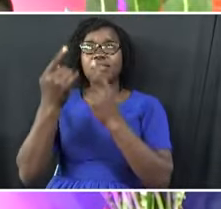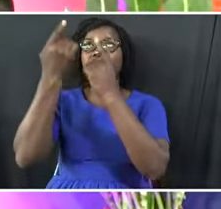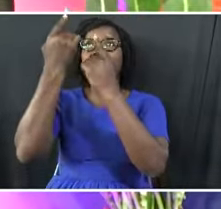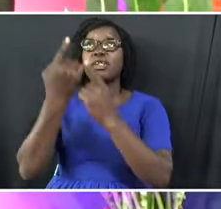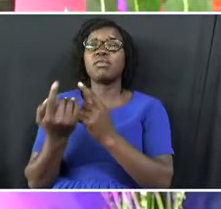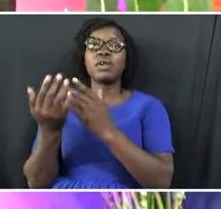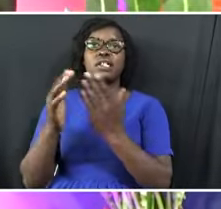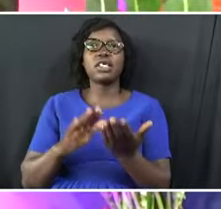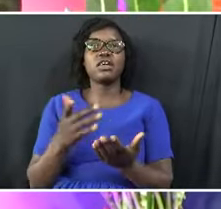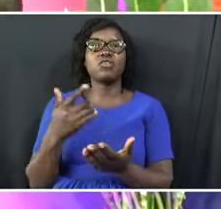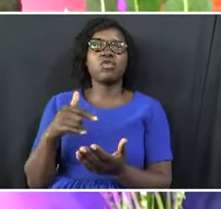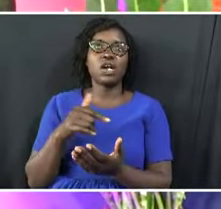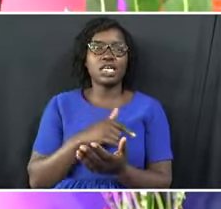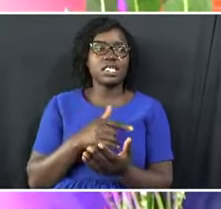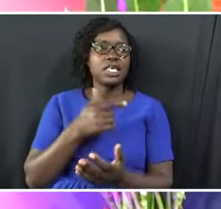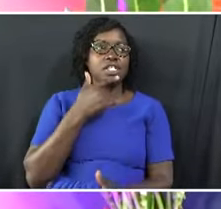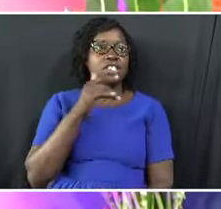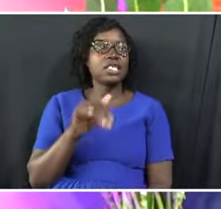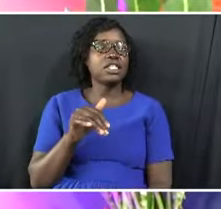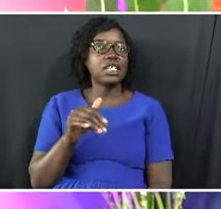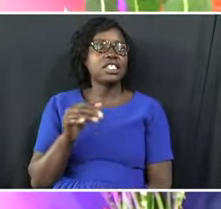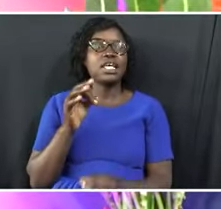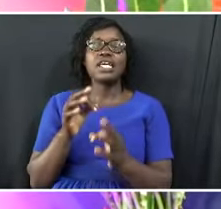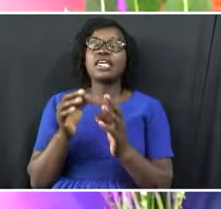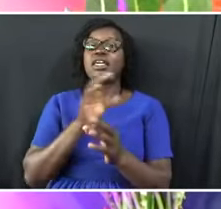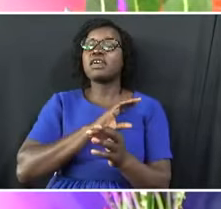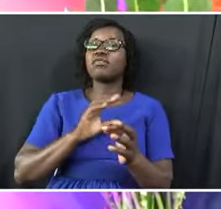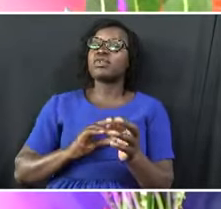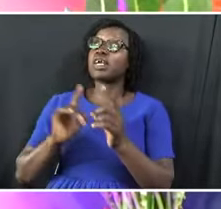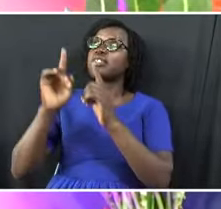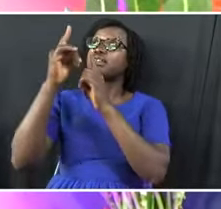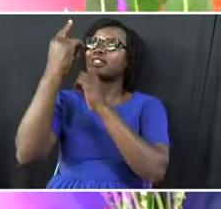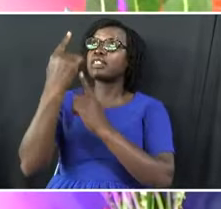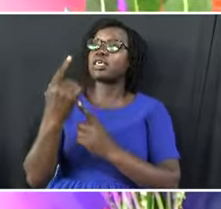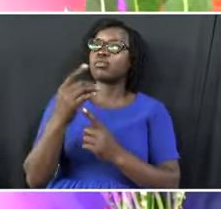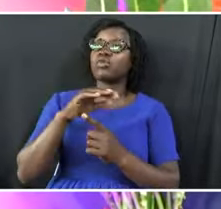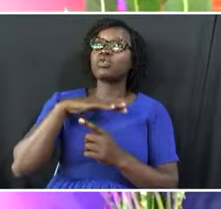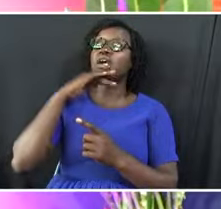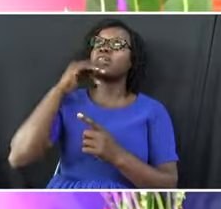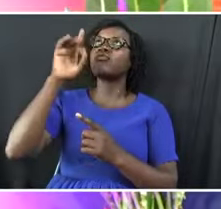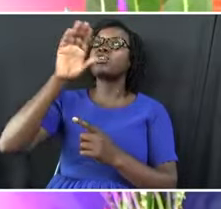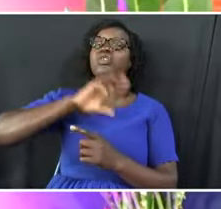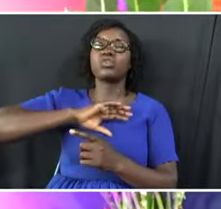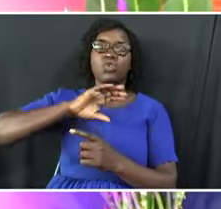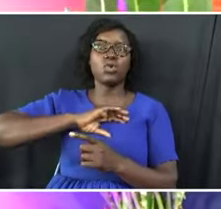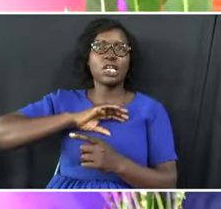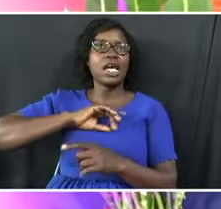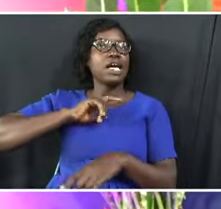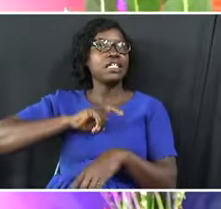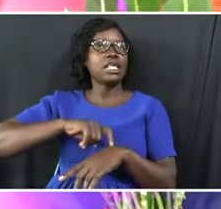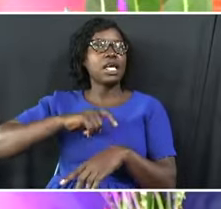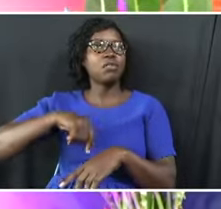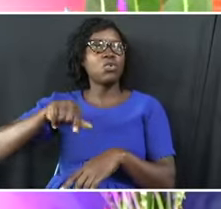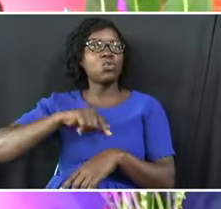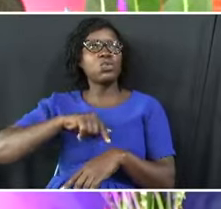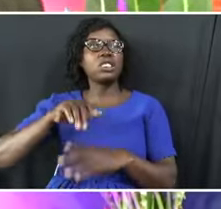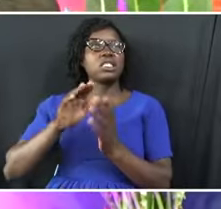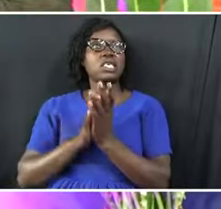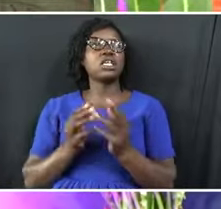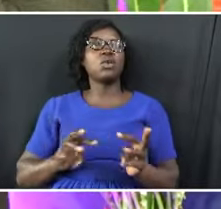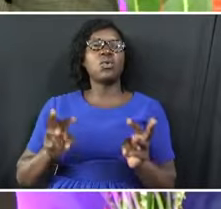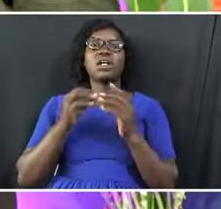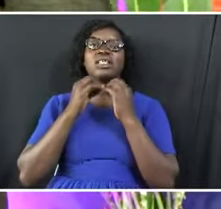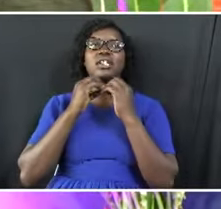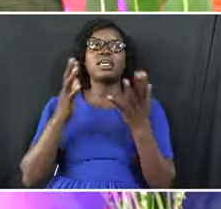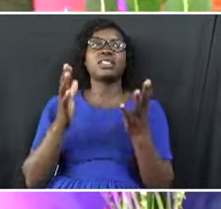us. That is to say, even if Christ came to die for his own, when we were unworthy,